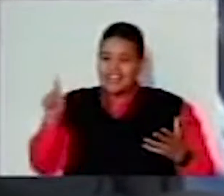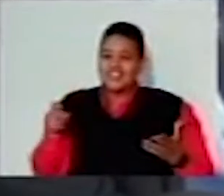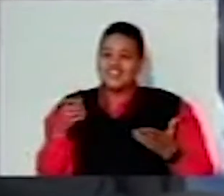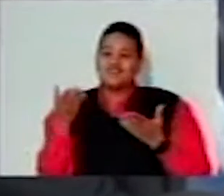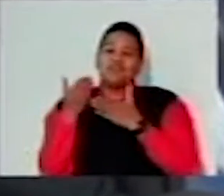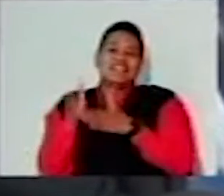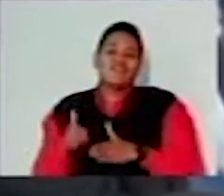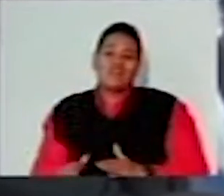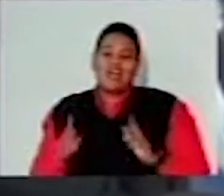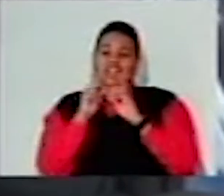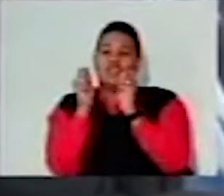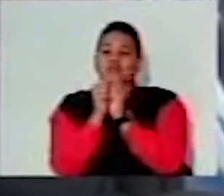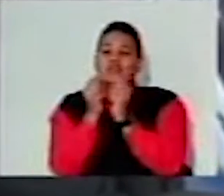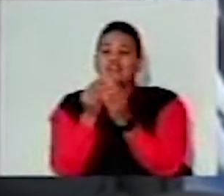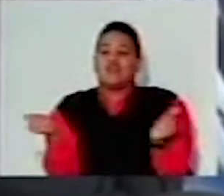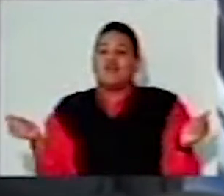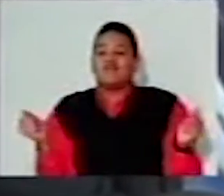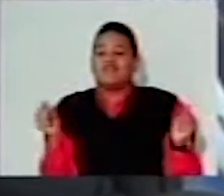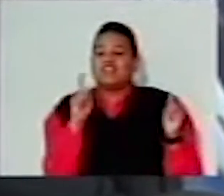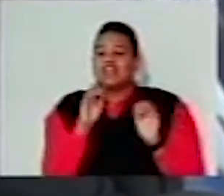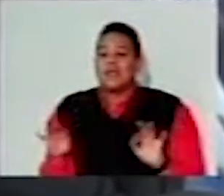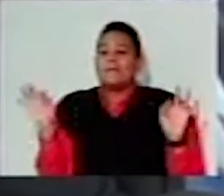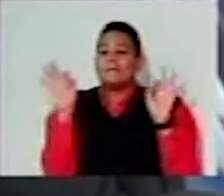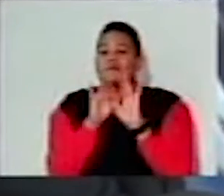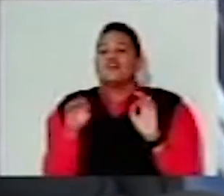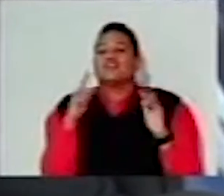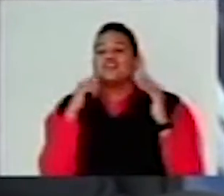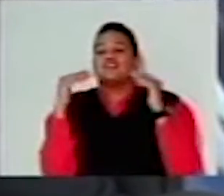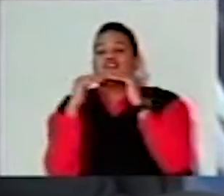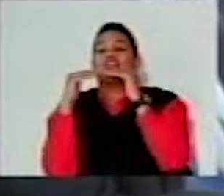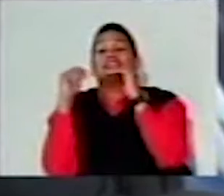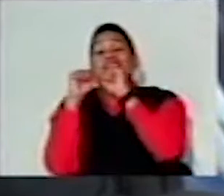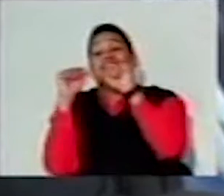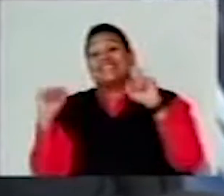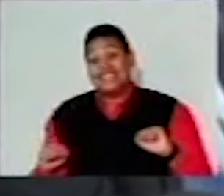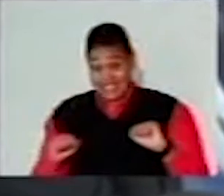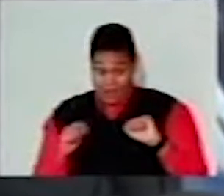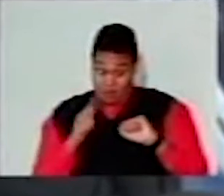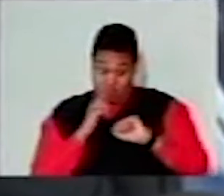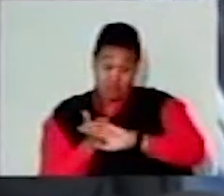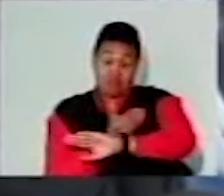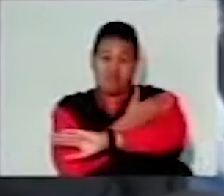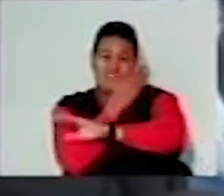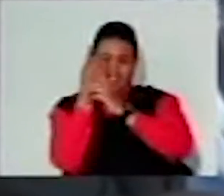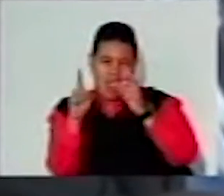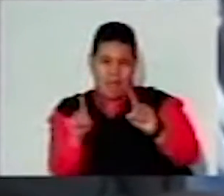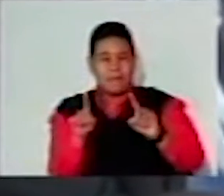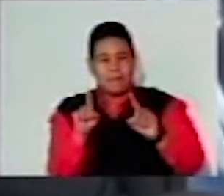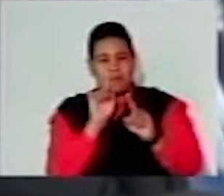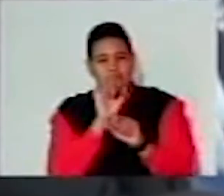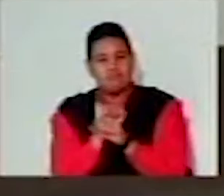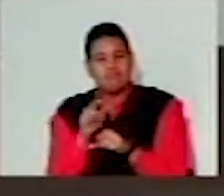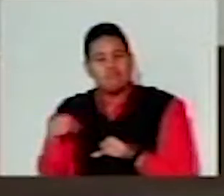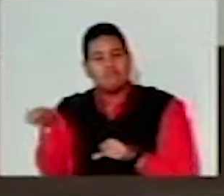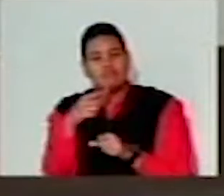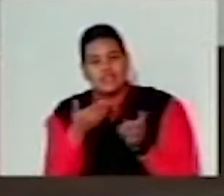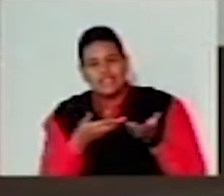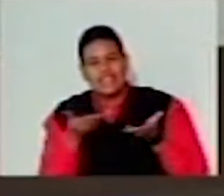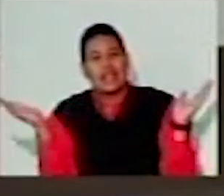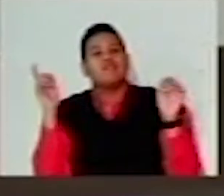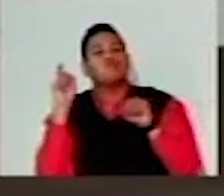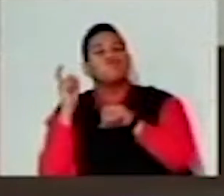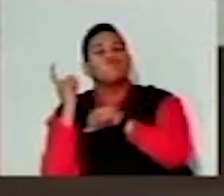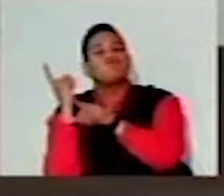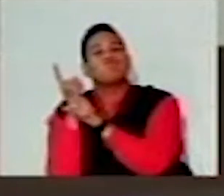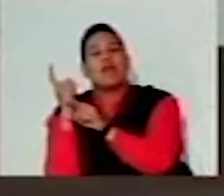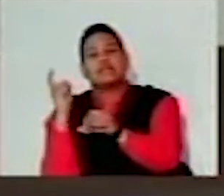with. And, Mr. Speaker, it's important that the justice system step up to the plate and make sure that these are delivered on